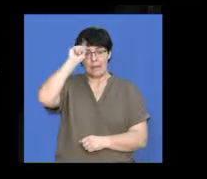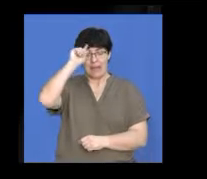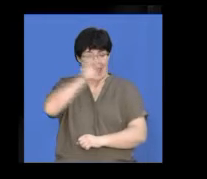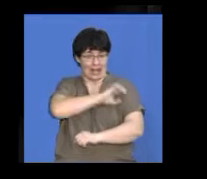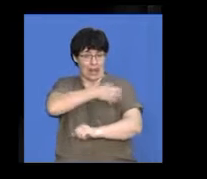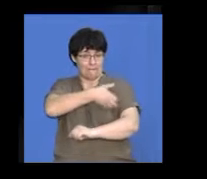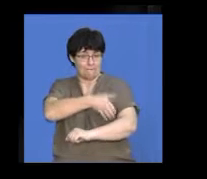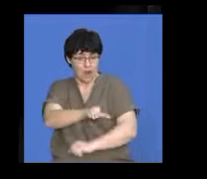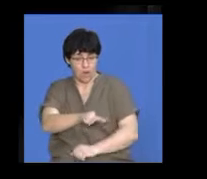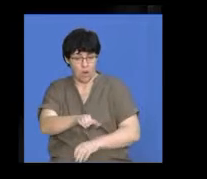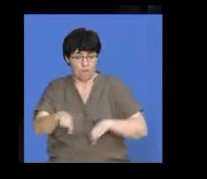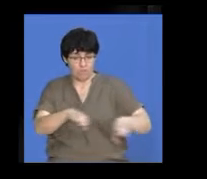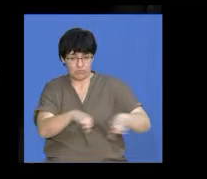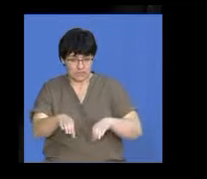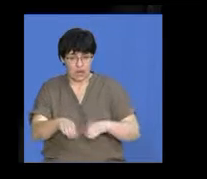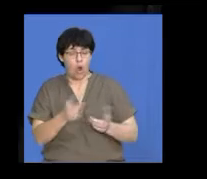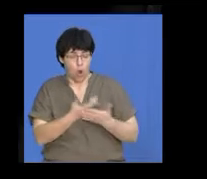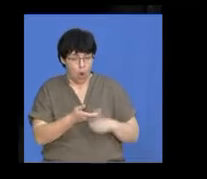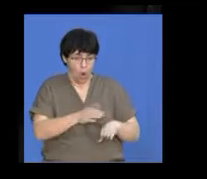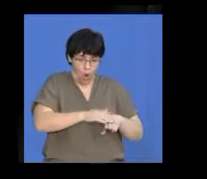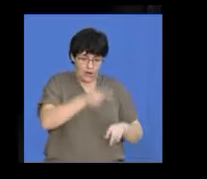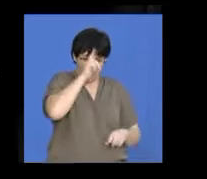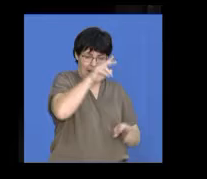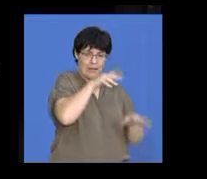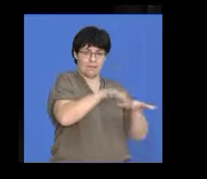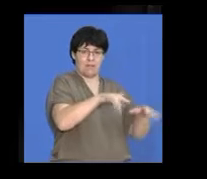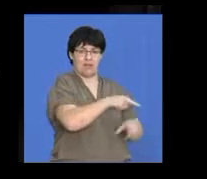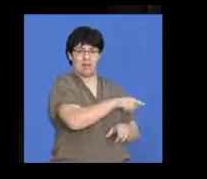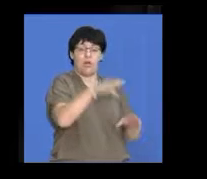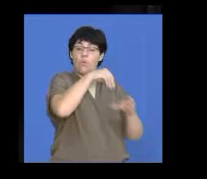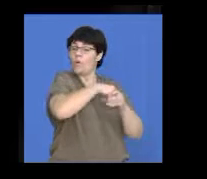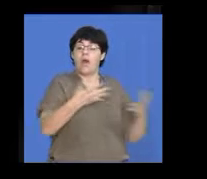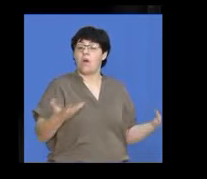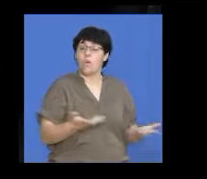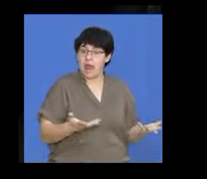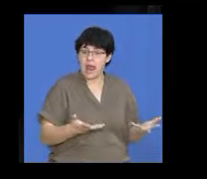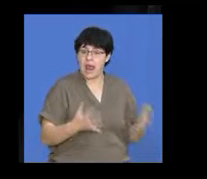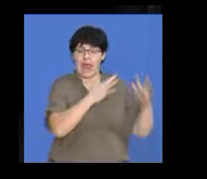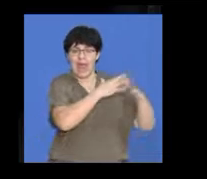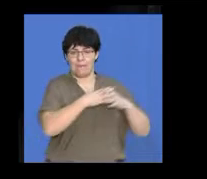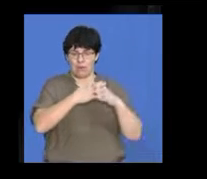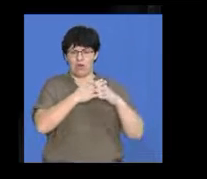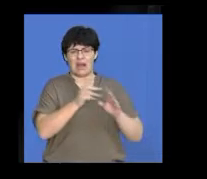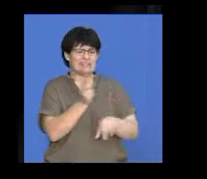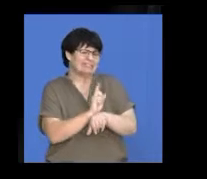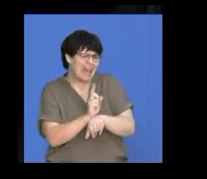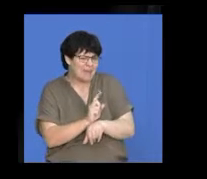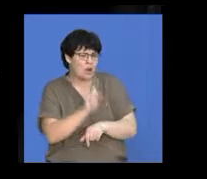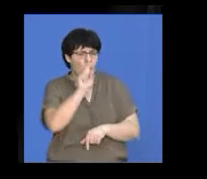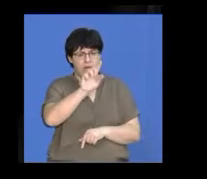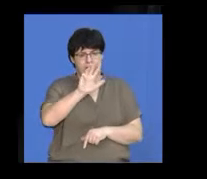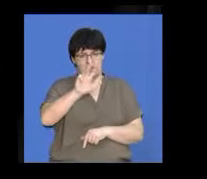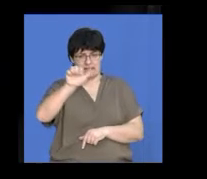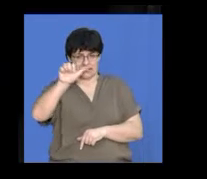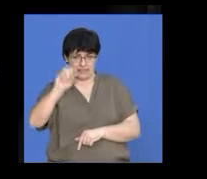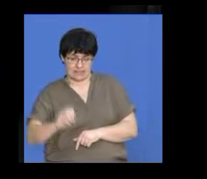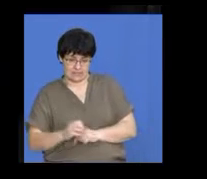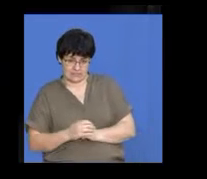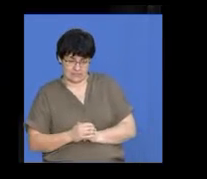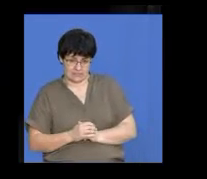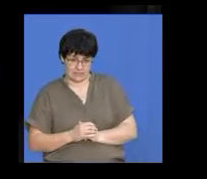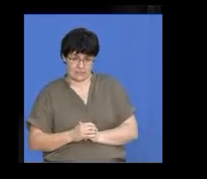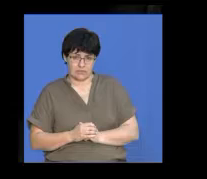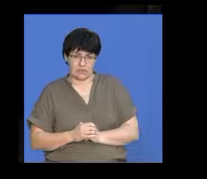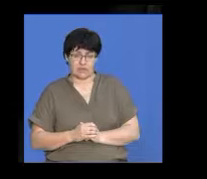movement on African Americans in the United States in the 1960s. You're able to use evidence